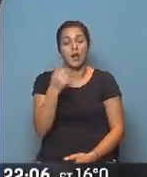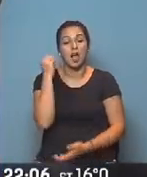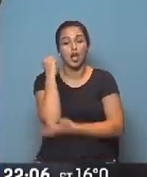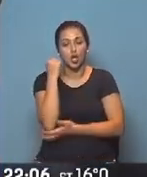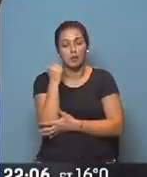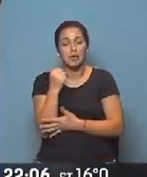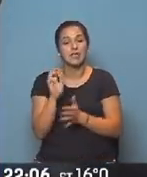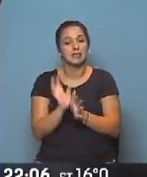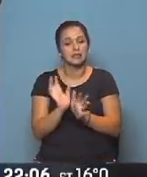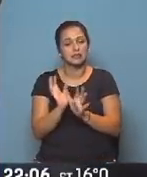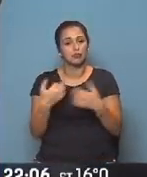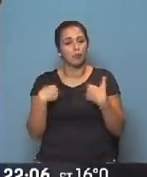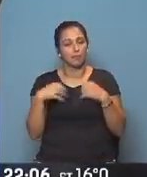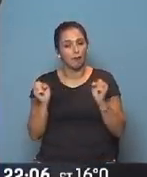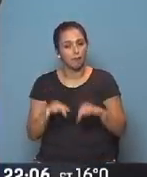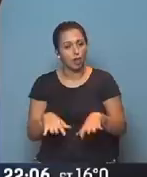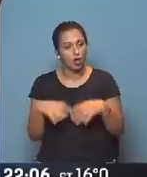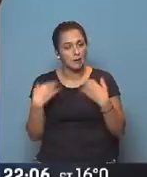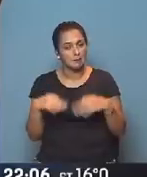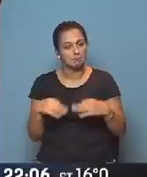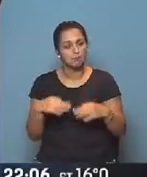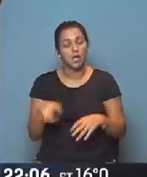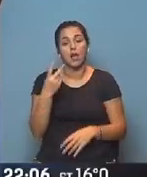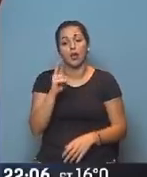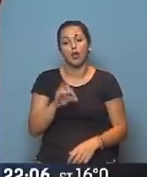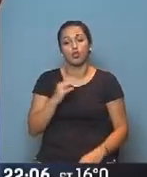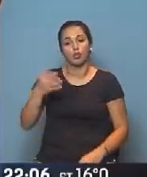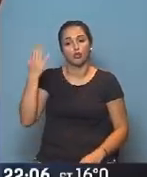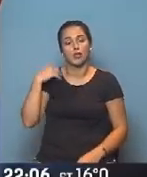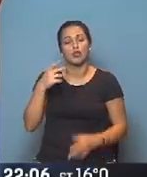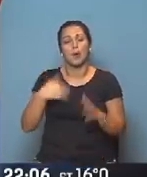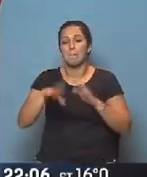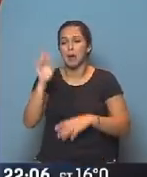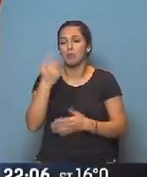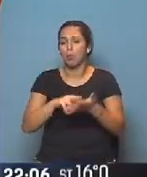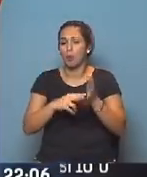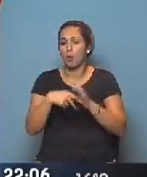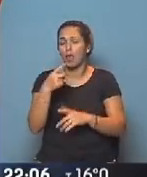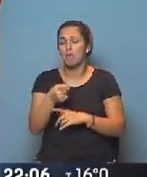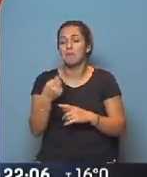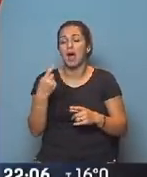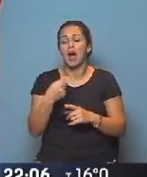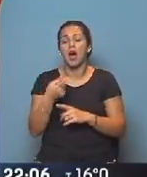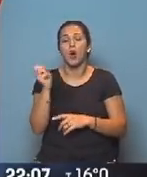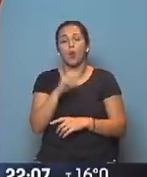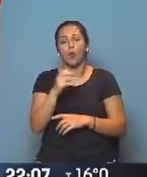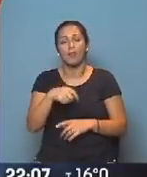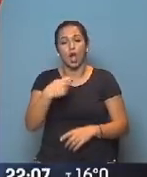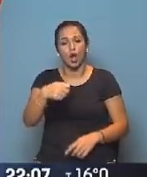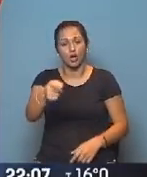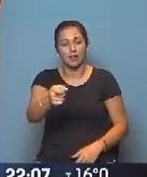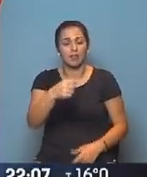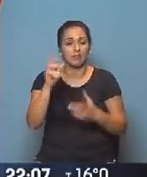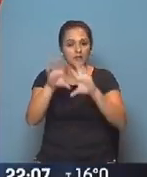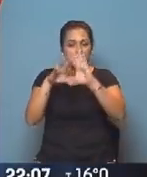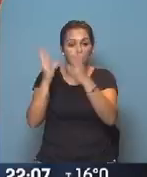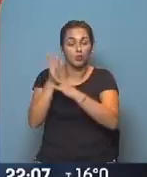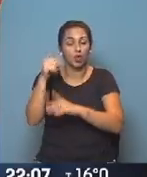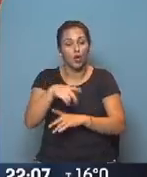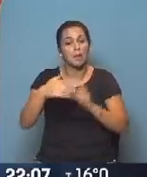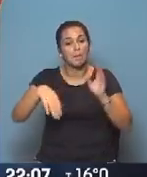muy frágil que exhibe desde hace 2 años uno de los mayores déficits de cuenta corriente del mundo, hoy de más